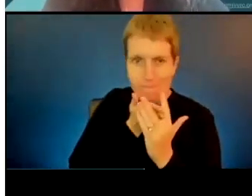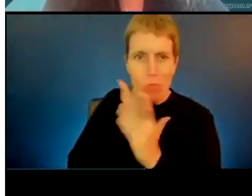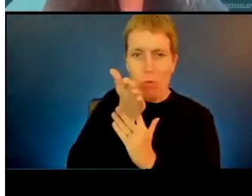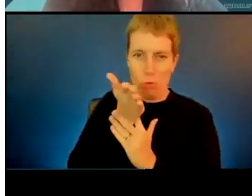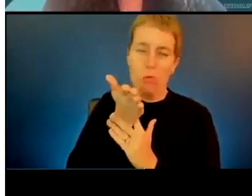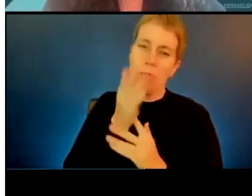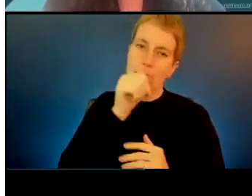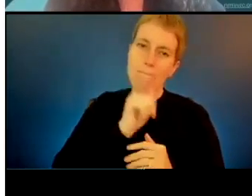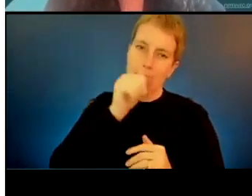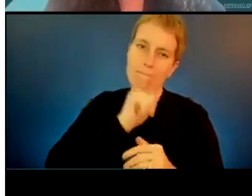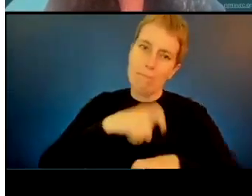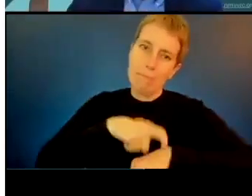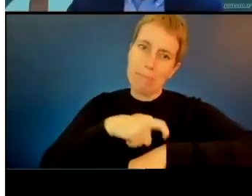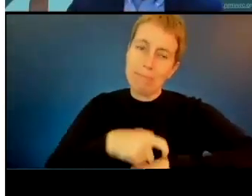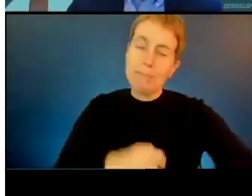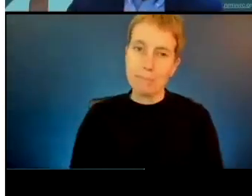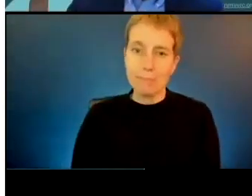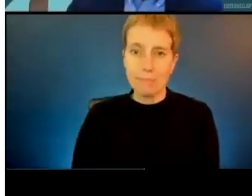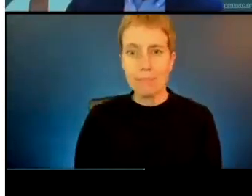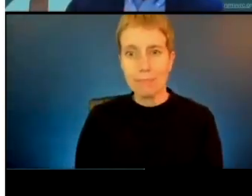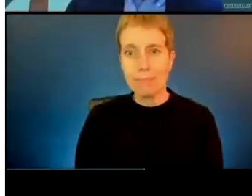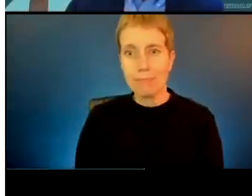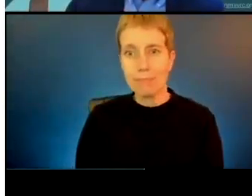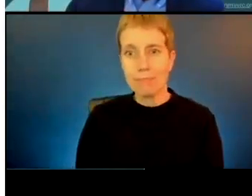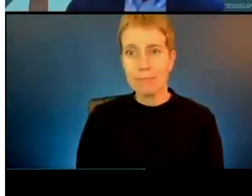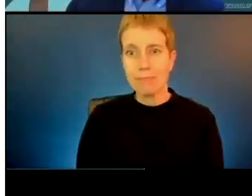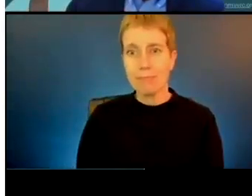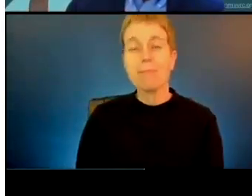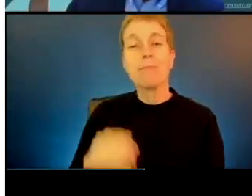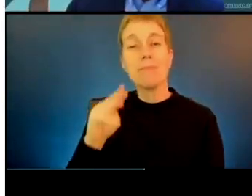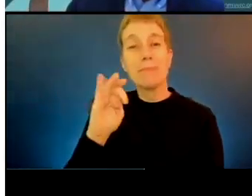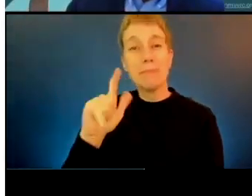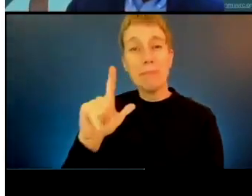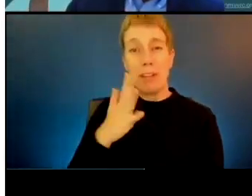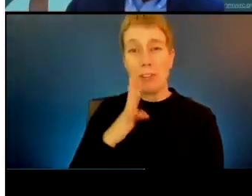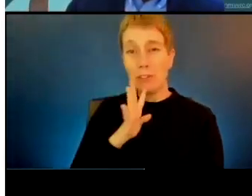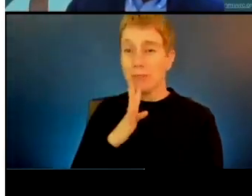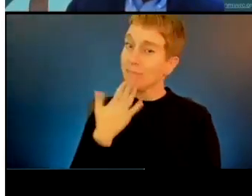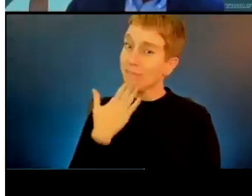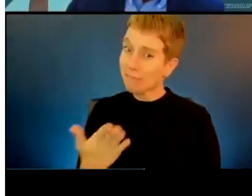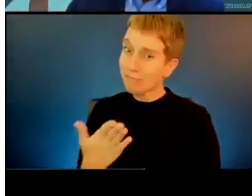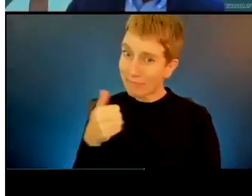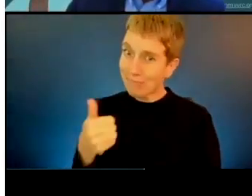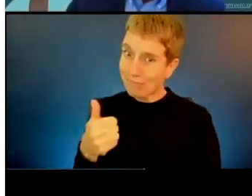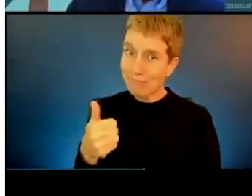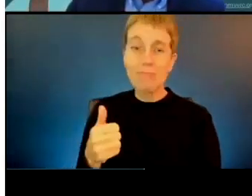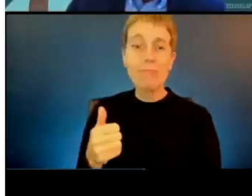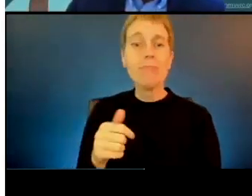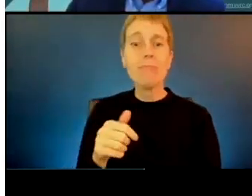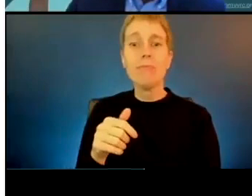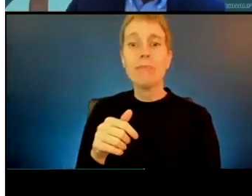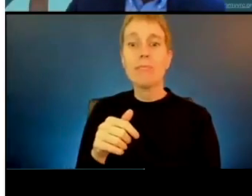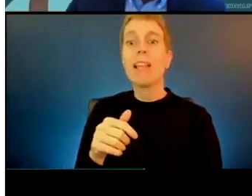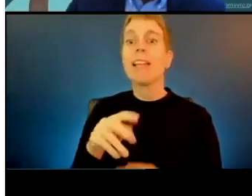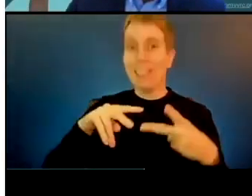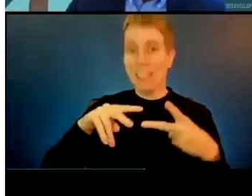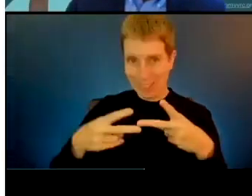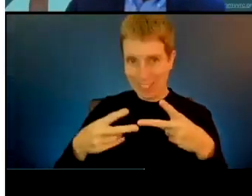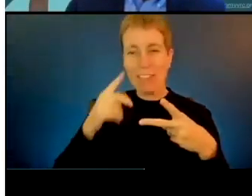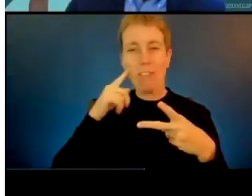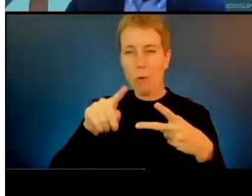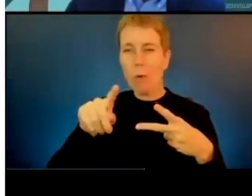times. Great, thank you. And this is to Alyssa as well, or